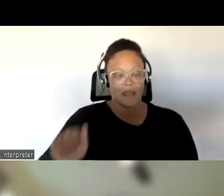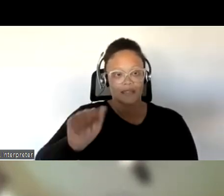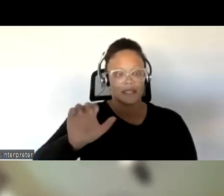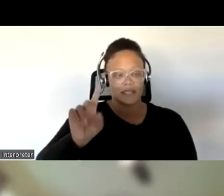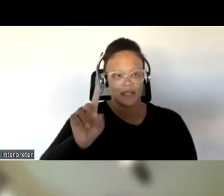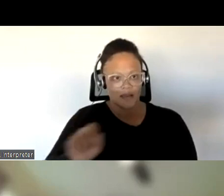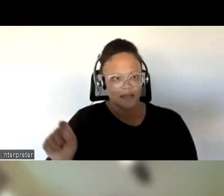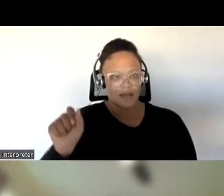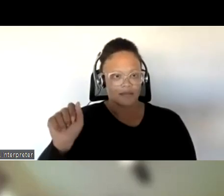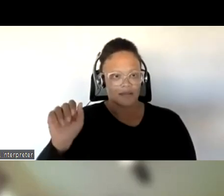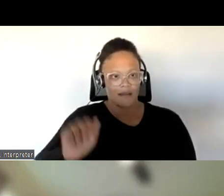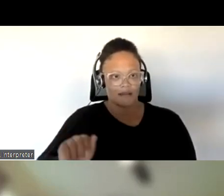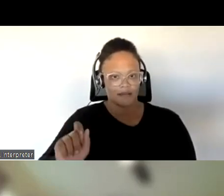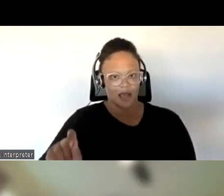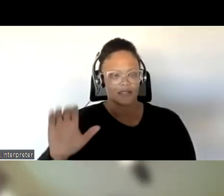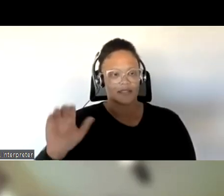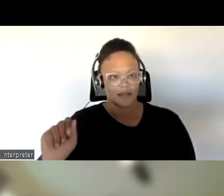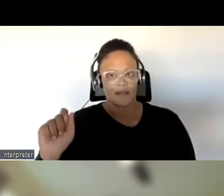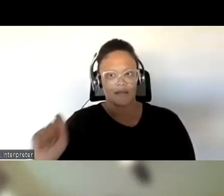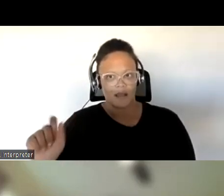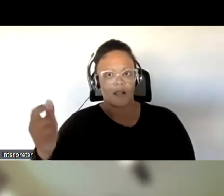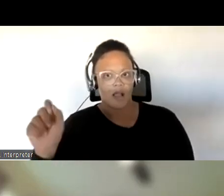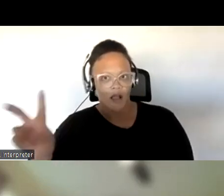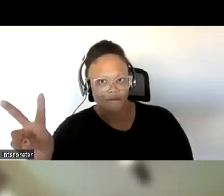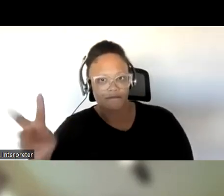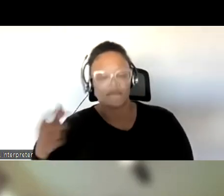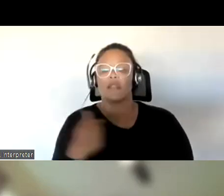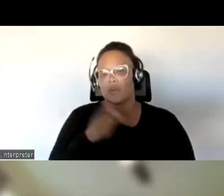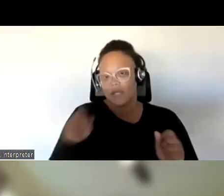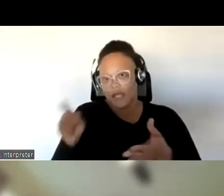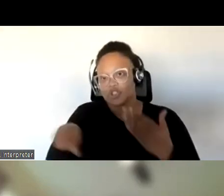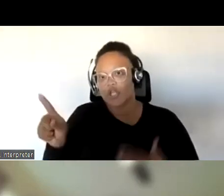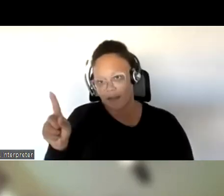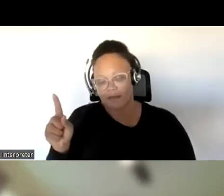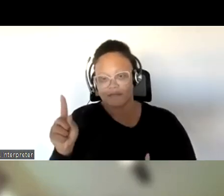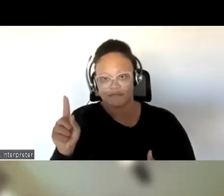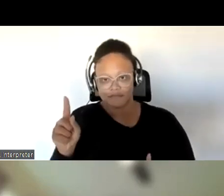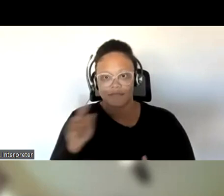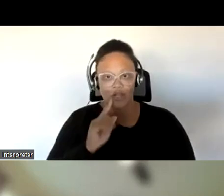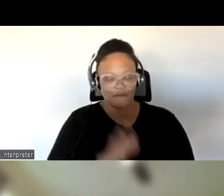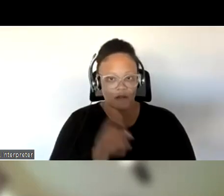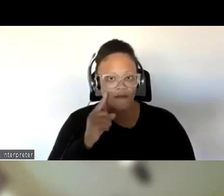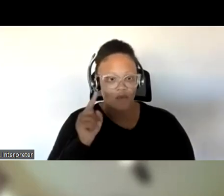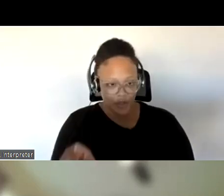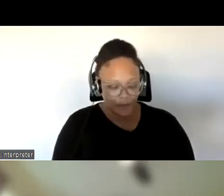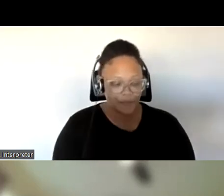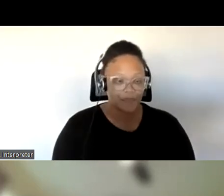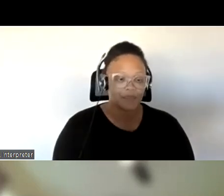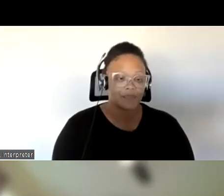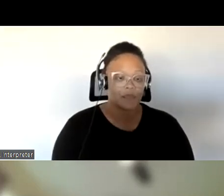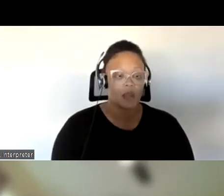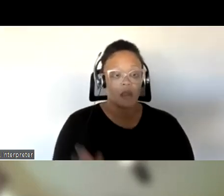ccpb@dss.ca.gov and we can check for you. And the alternative payment programs and other agencies that pay